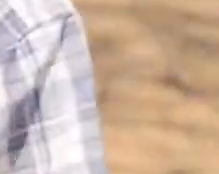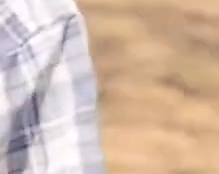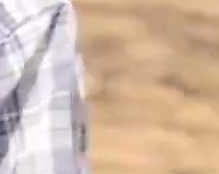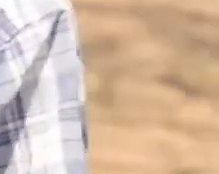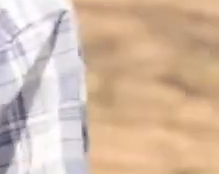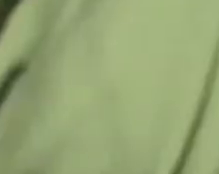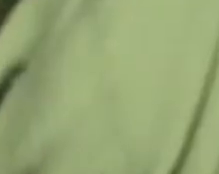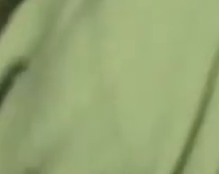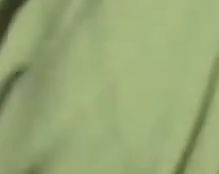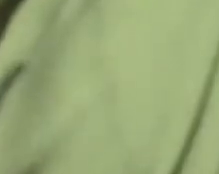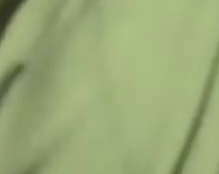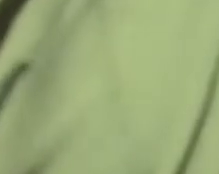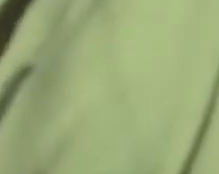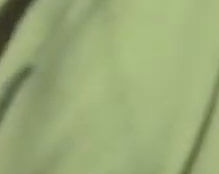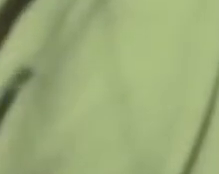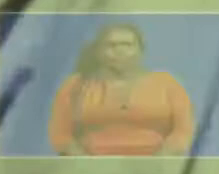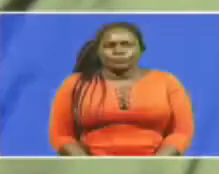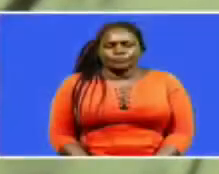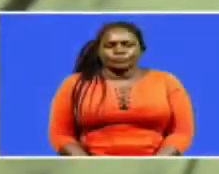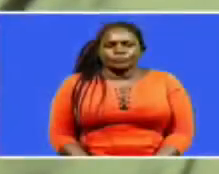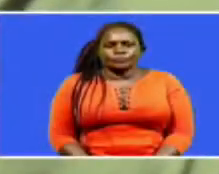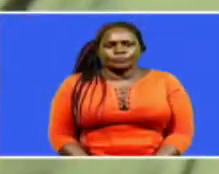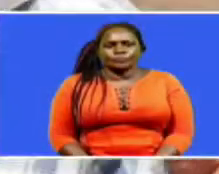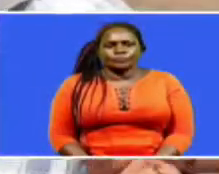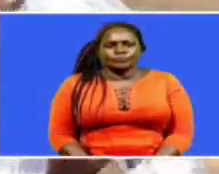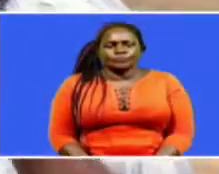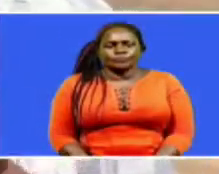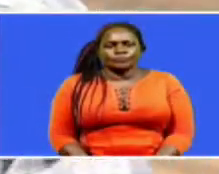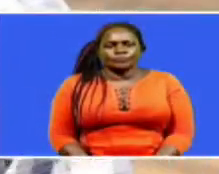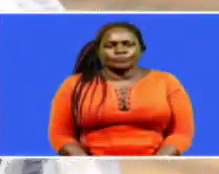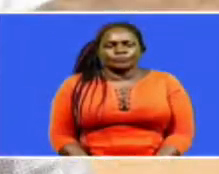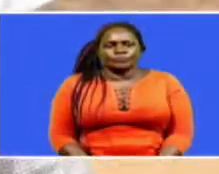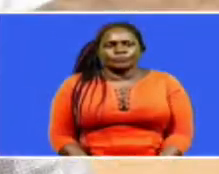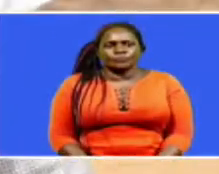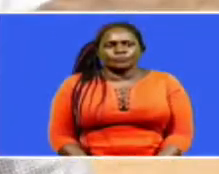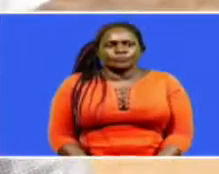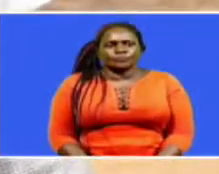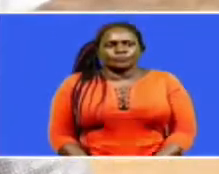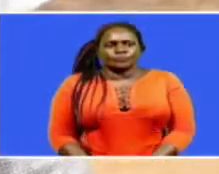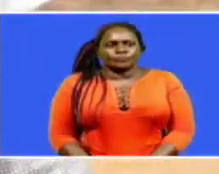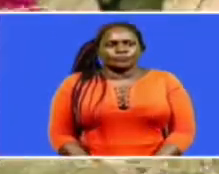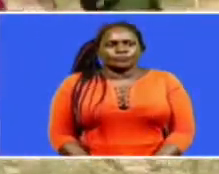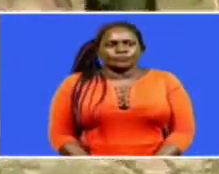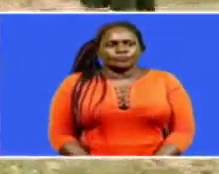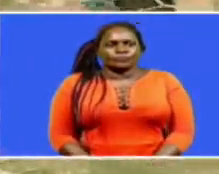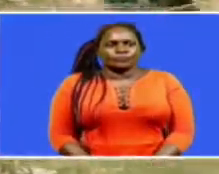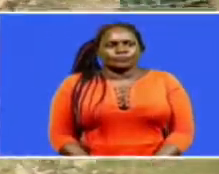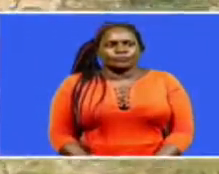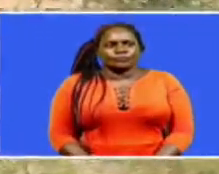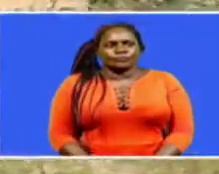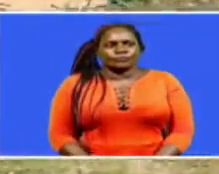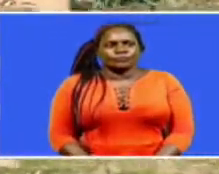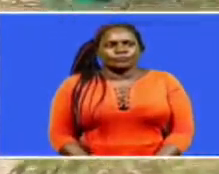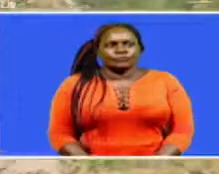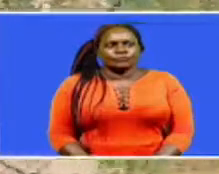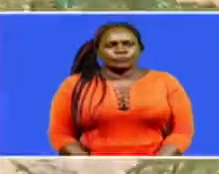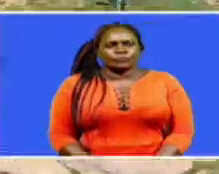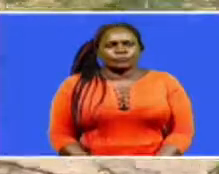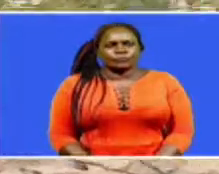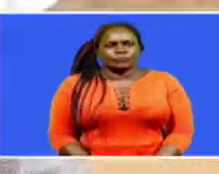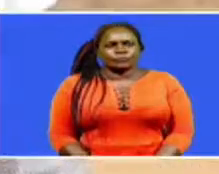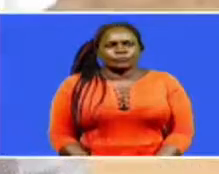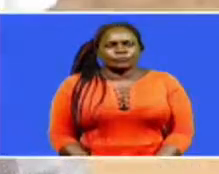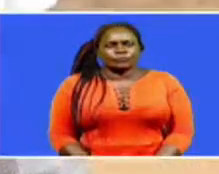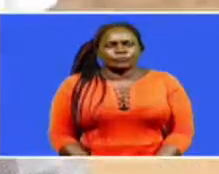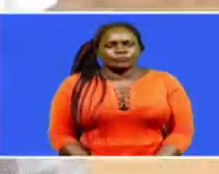Mtoto anarepiwa ukija kwa Maslahi ukoja wazee wanashika haendi mbele. Yeye mwenye analeta tu ndo anakula. Msichana hapati haki yake.